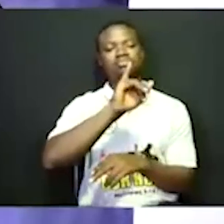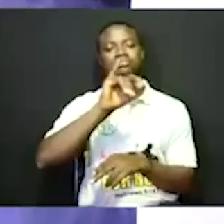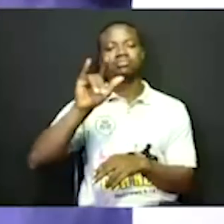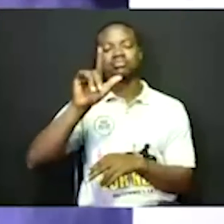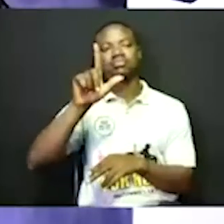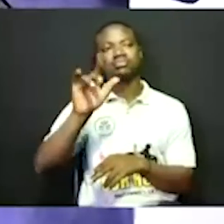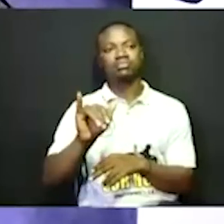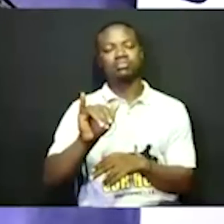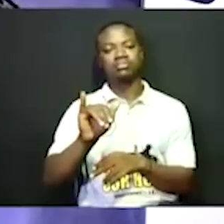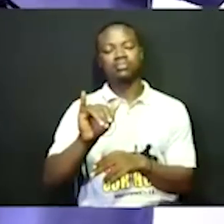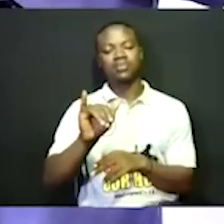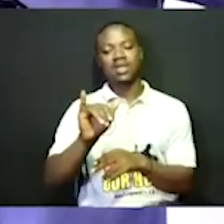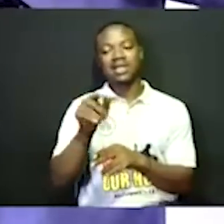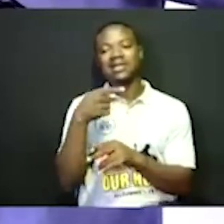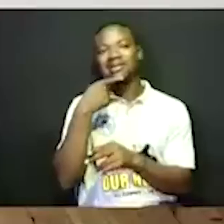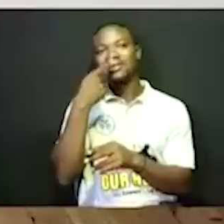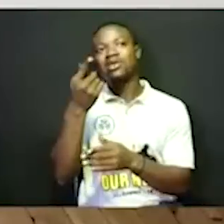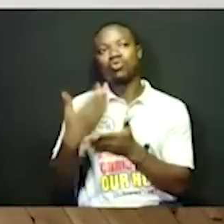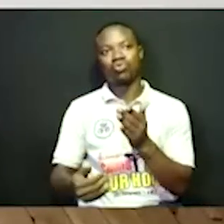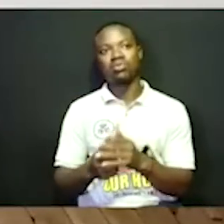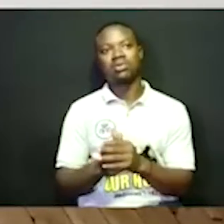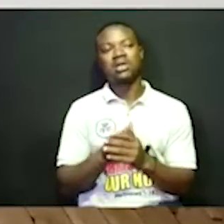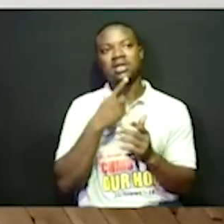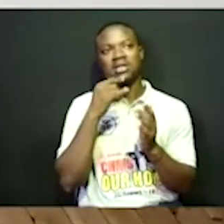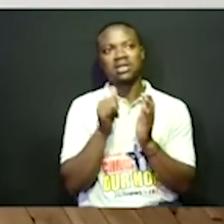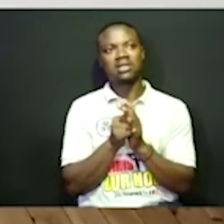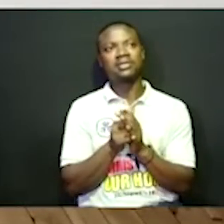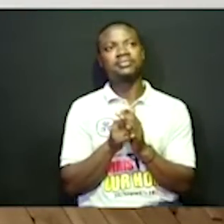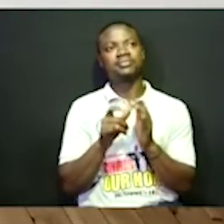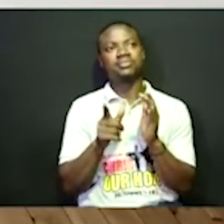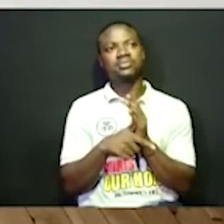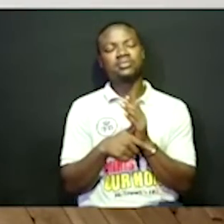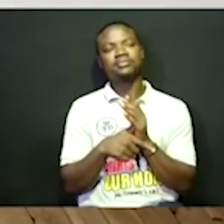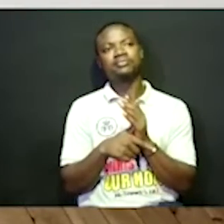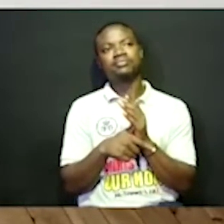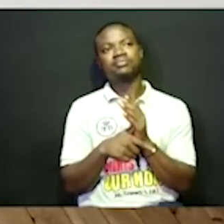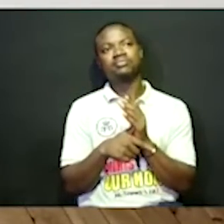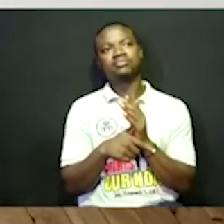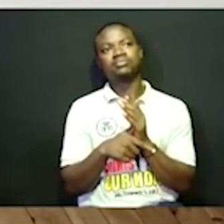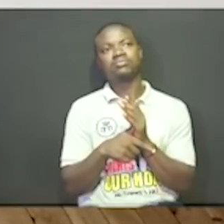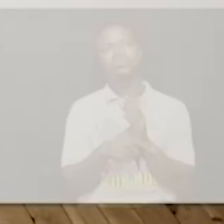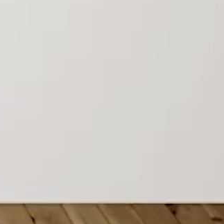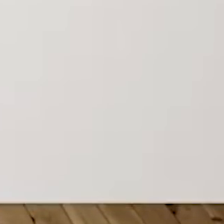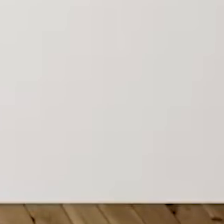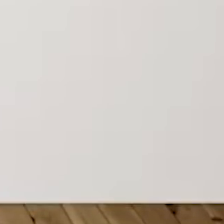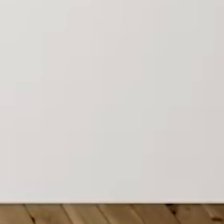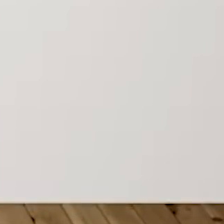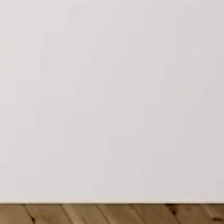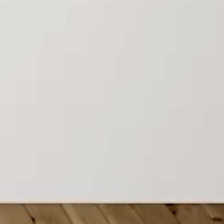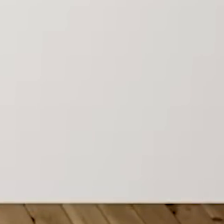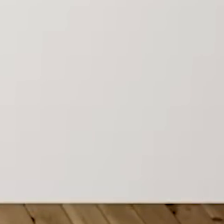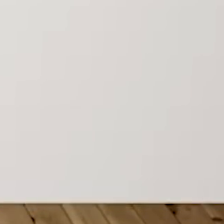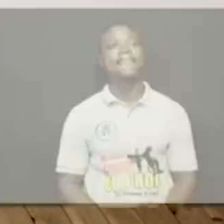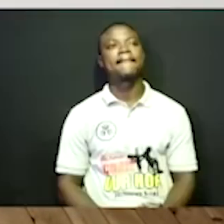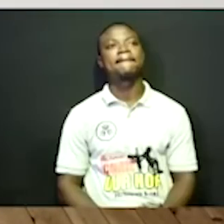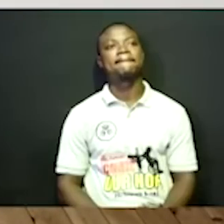said. Be attractive and winsome, but do not compromise your